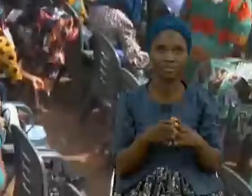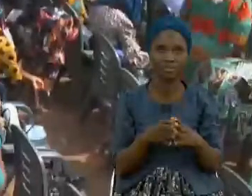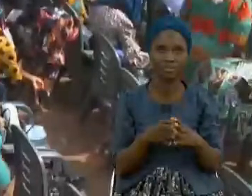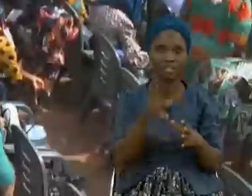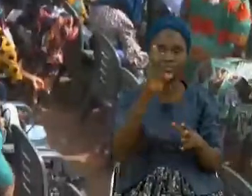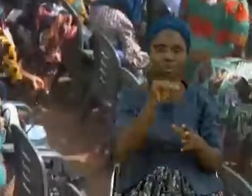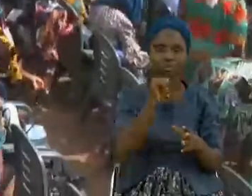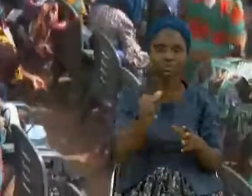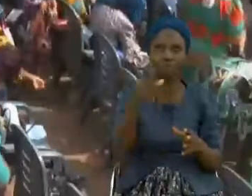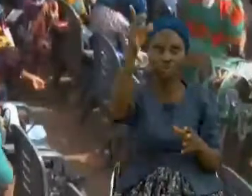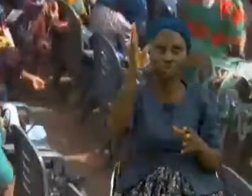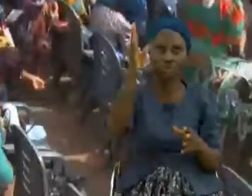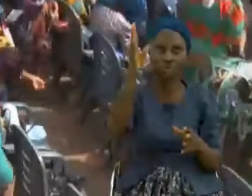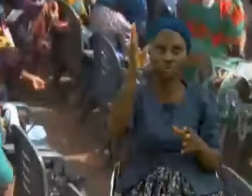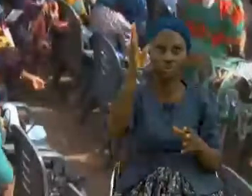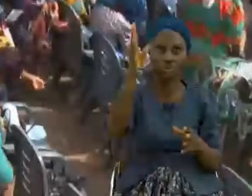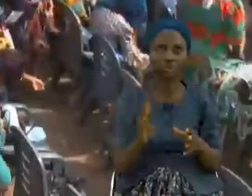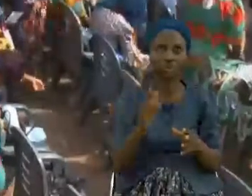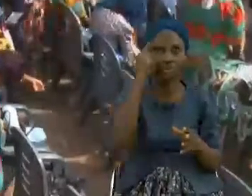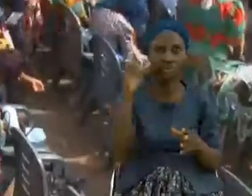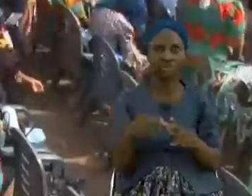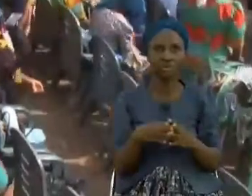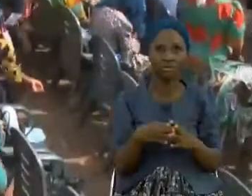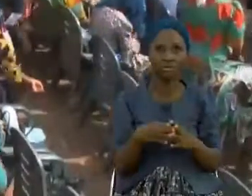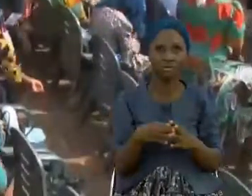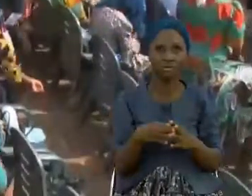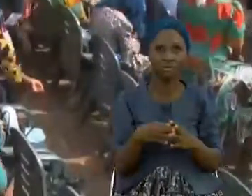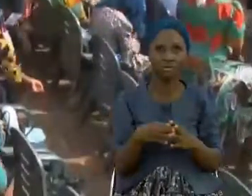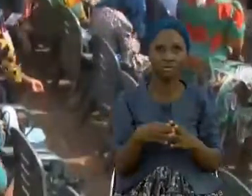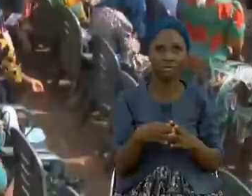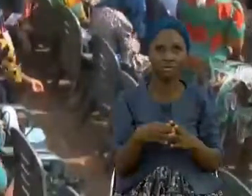he had to be the driving force